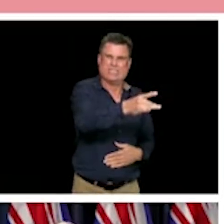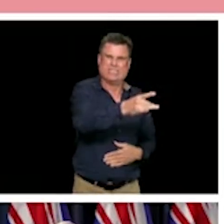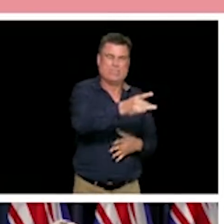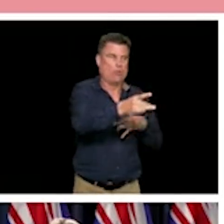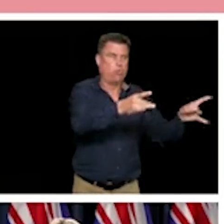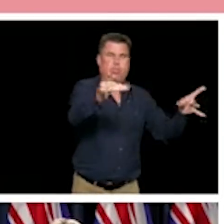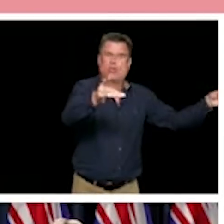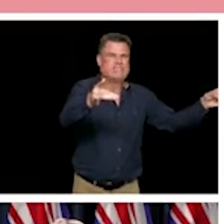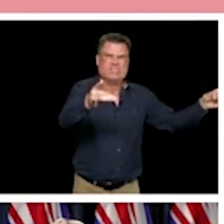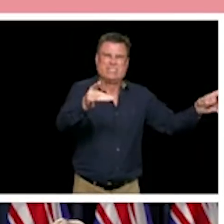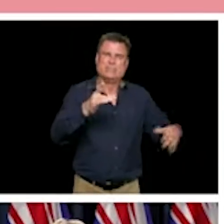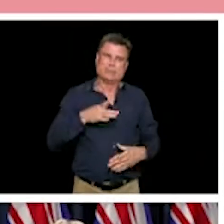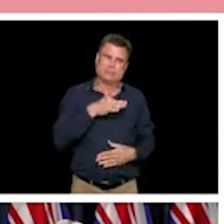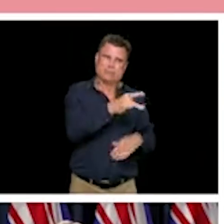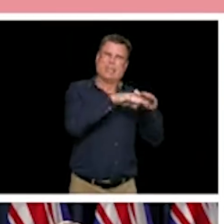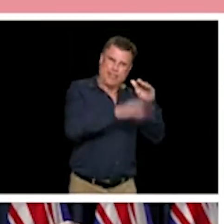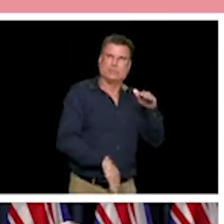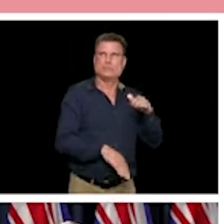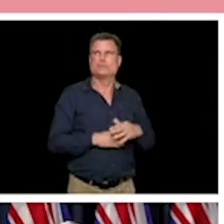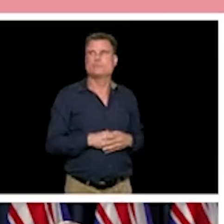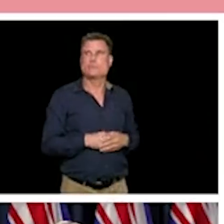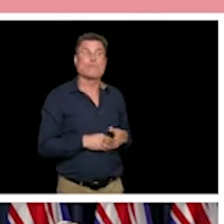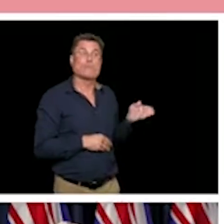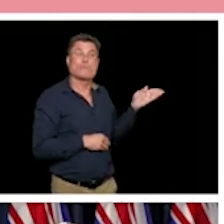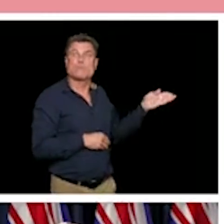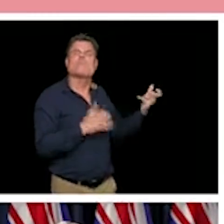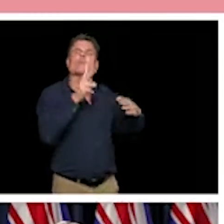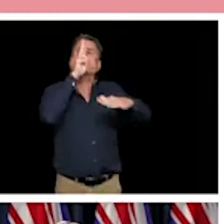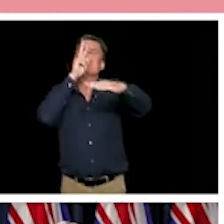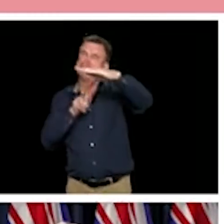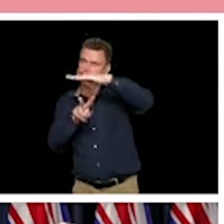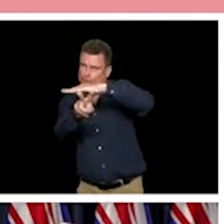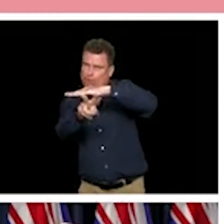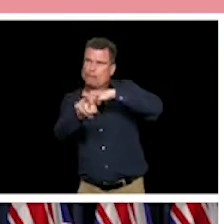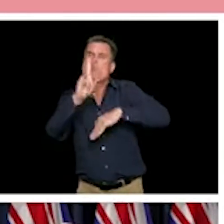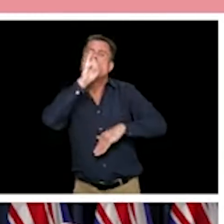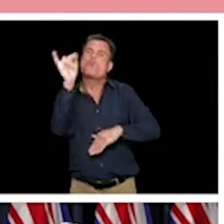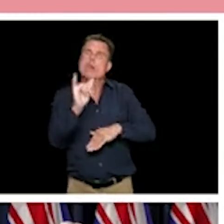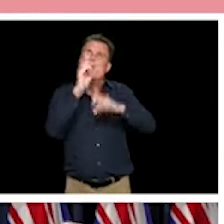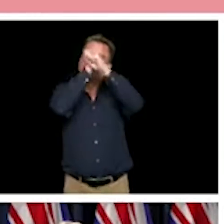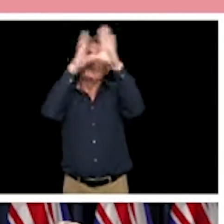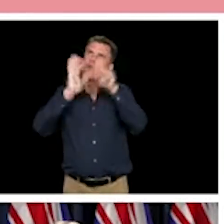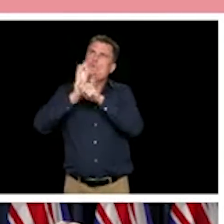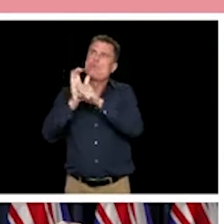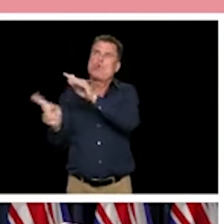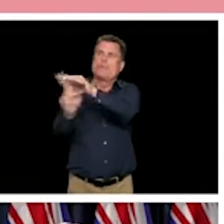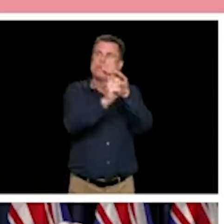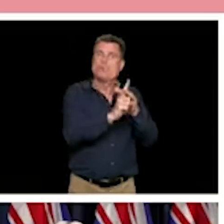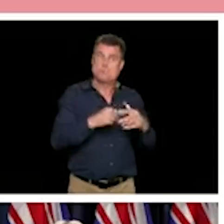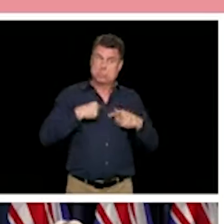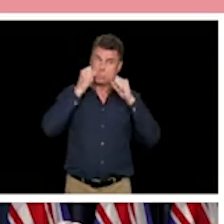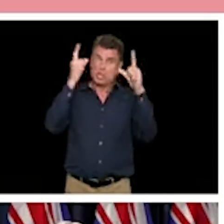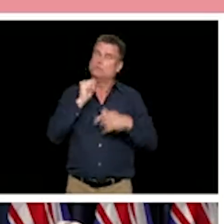we look at the modeling, and I've shown you this before, this is an extension of the projections. It shows that,